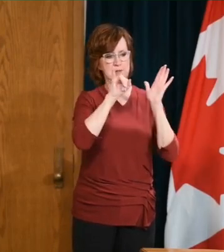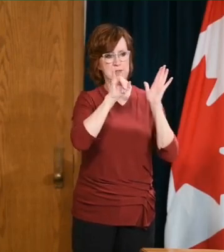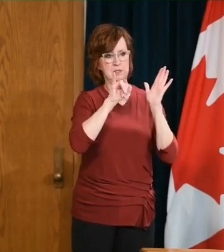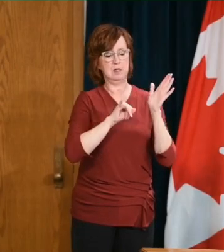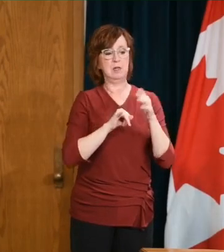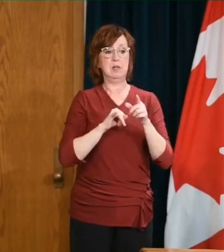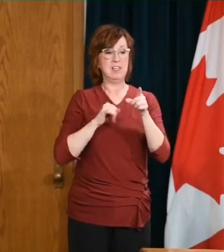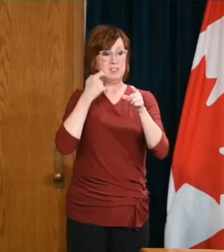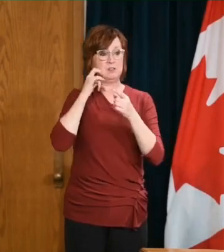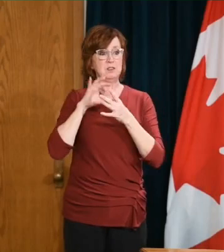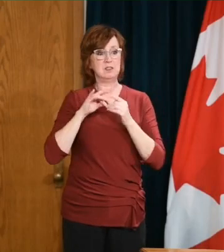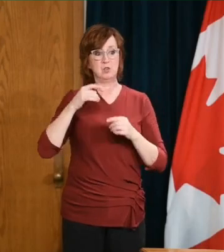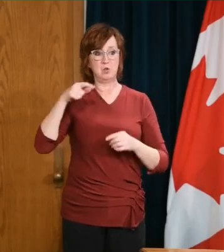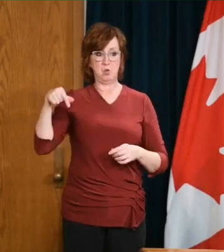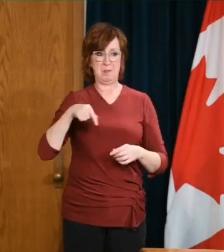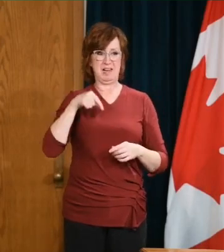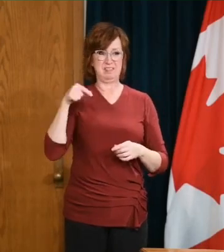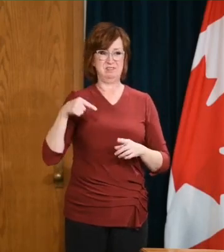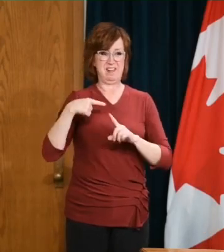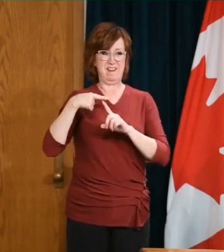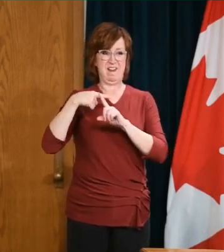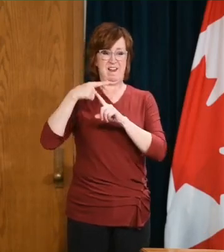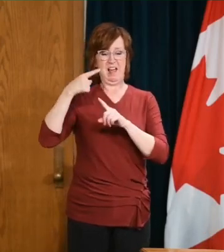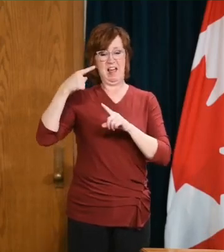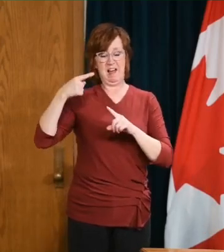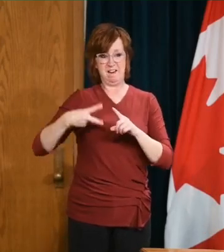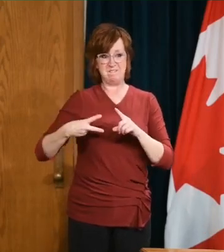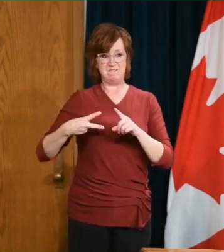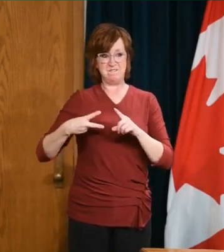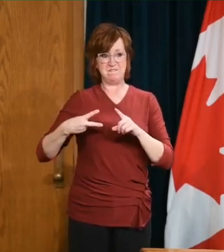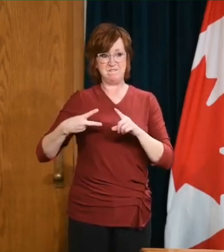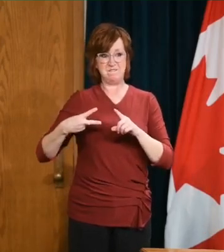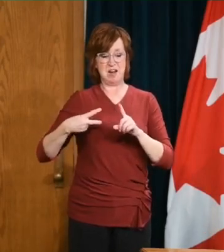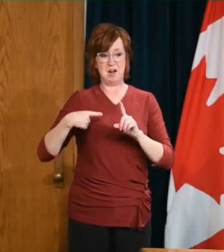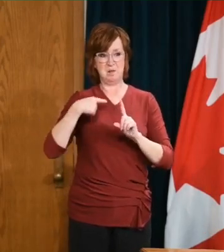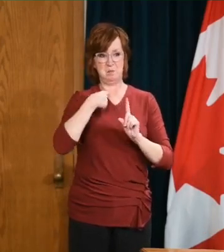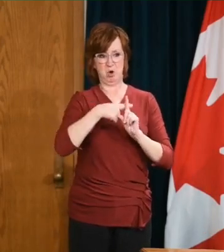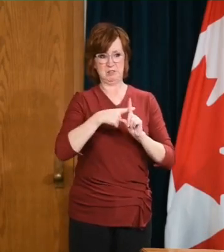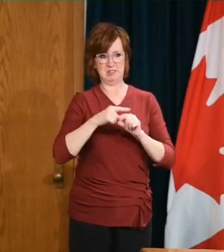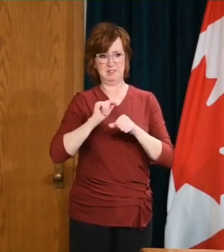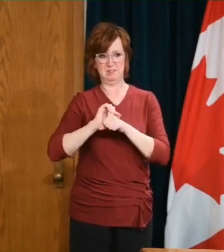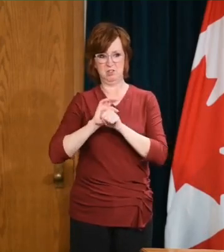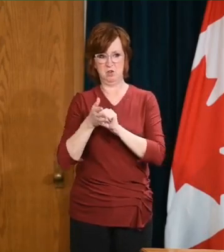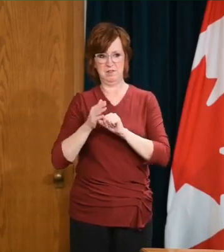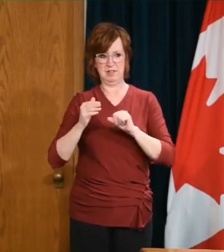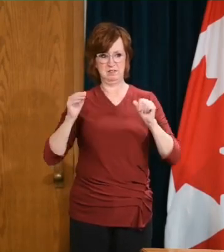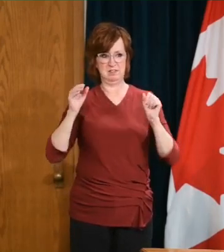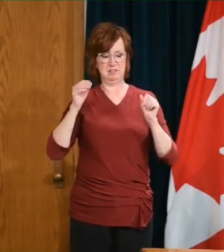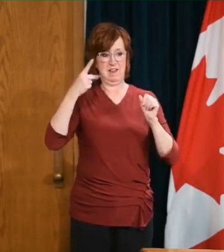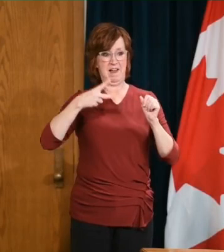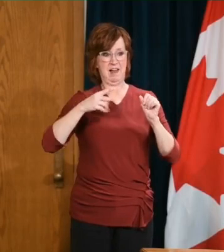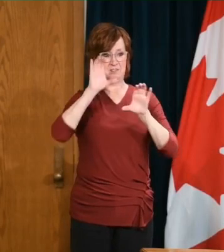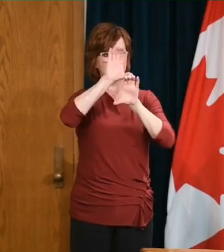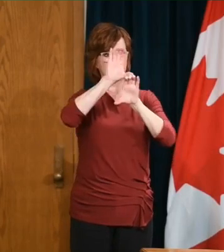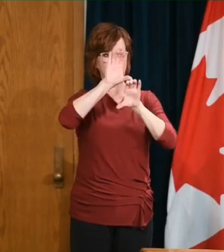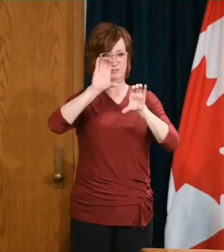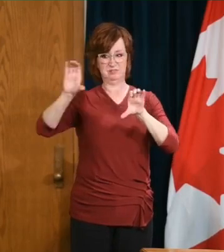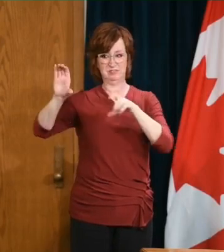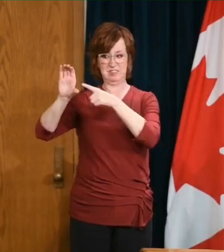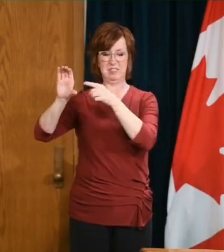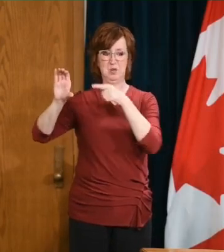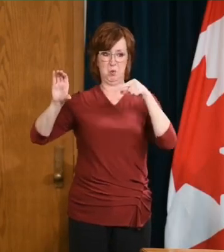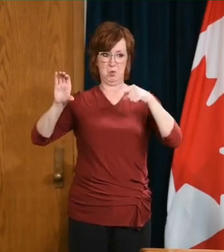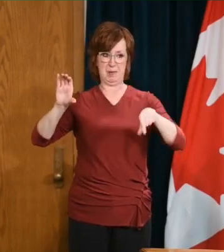of the positive cases in Canada. And we're very much aware of that. I've been in contact with Premier Legault on a number of